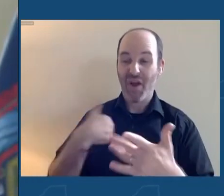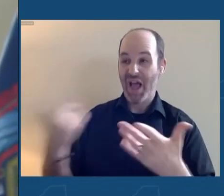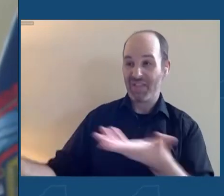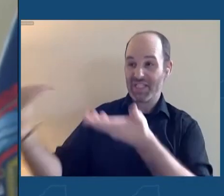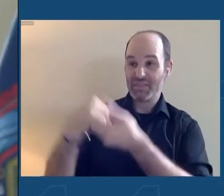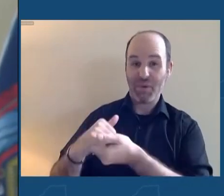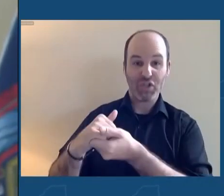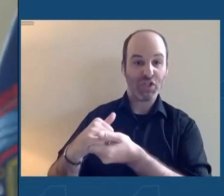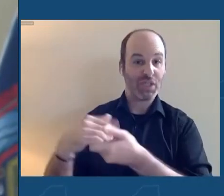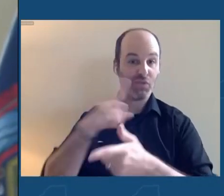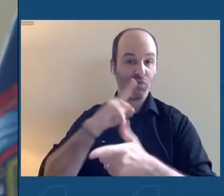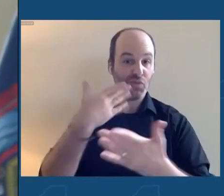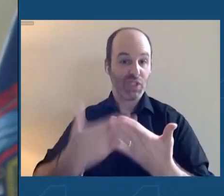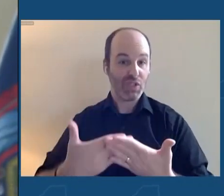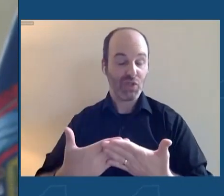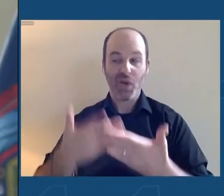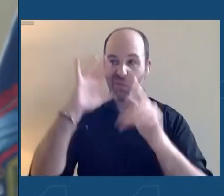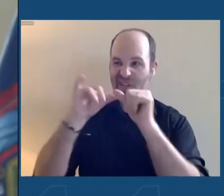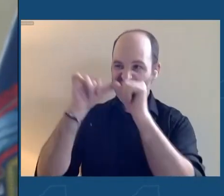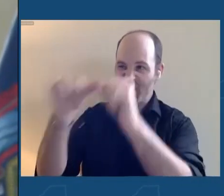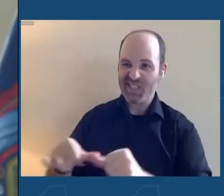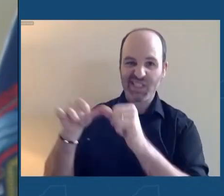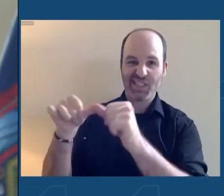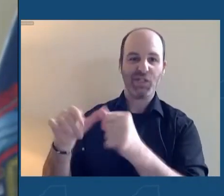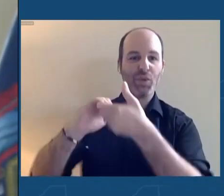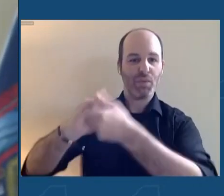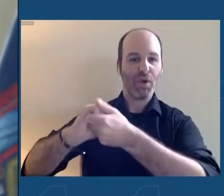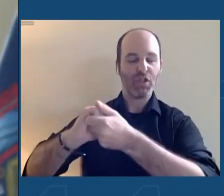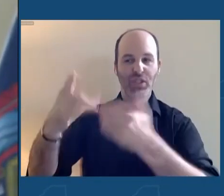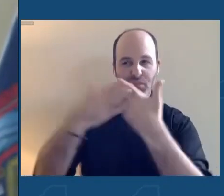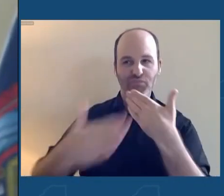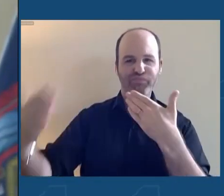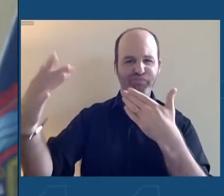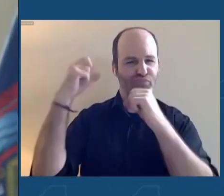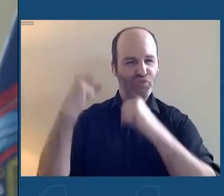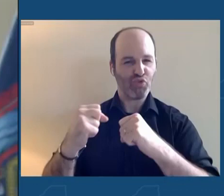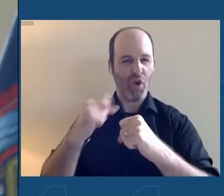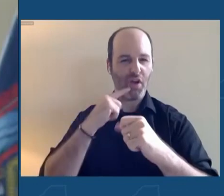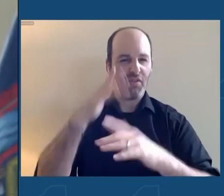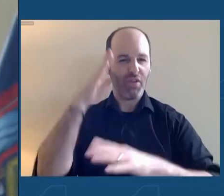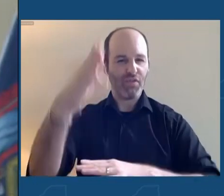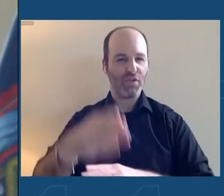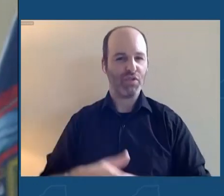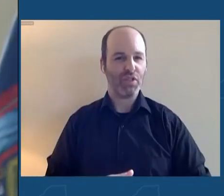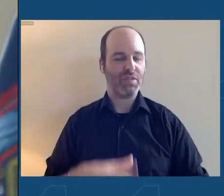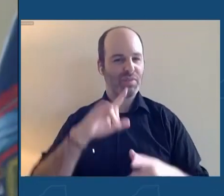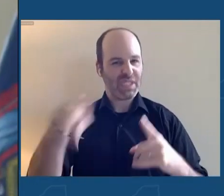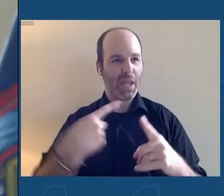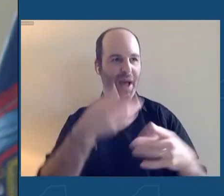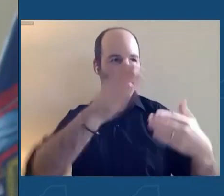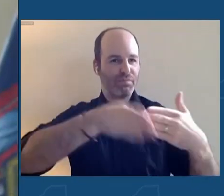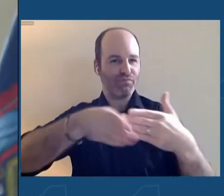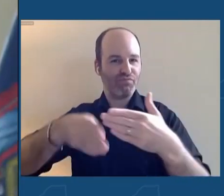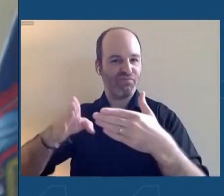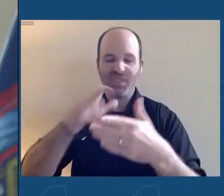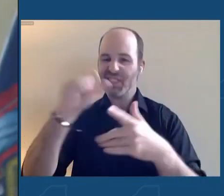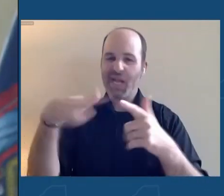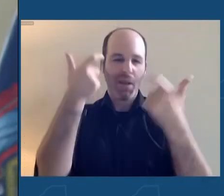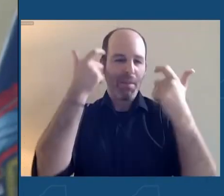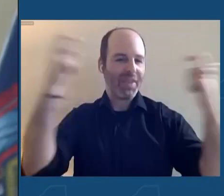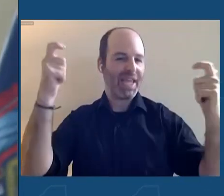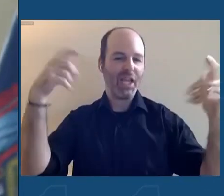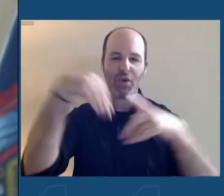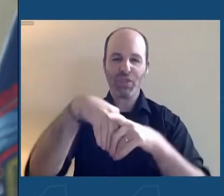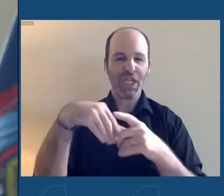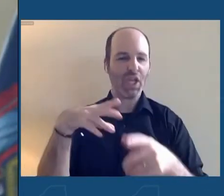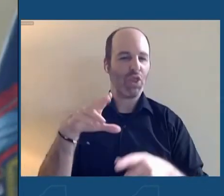was good. We need to continue that to be strong for the future because it's about getting things done. Not about the egos in the room, I always say that. So the